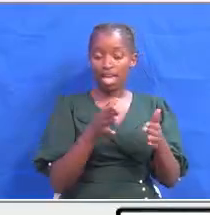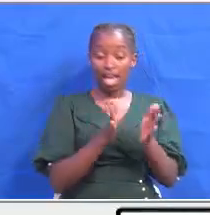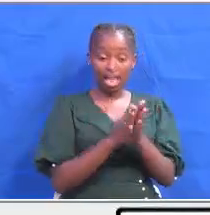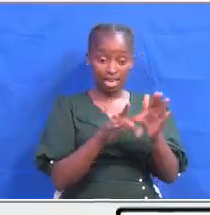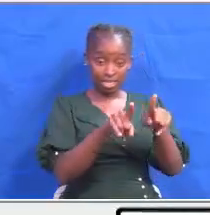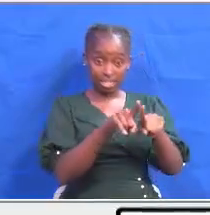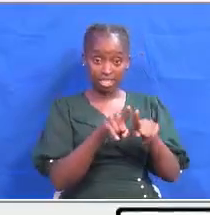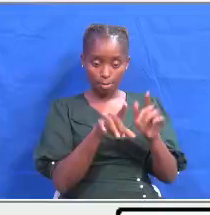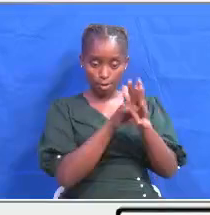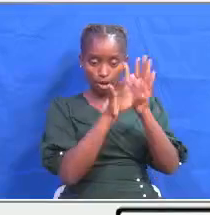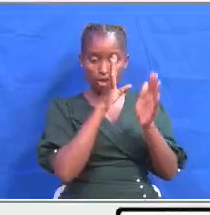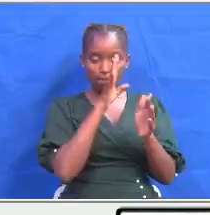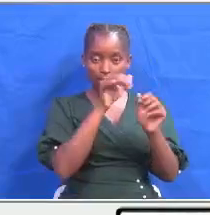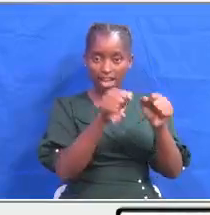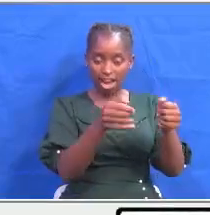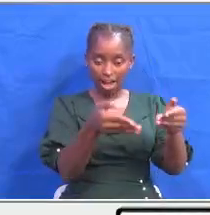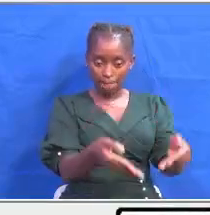will be there.